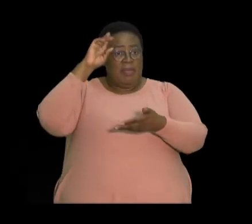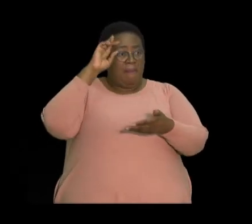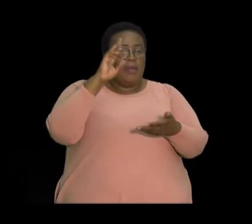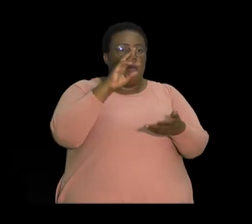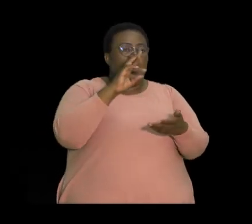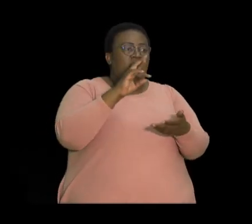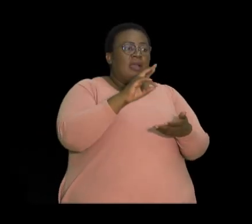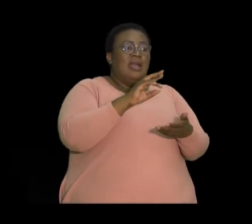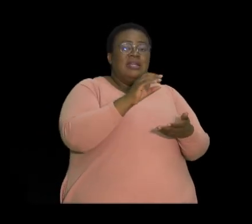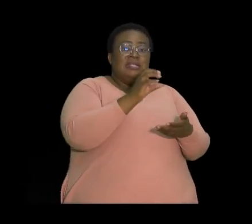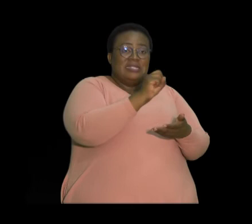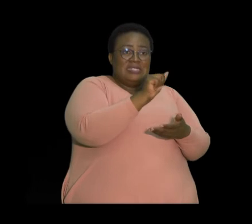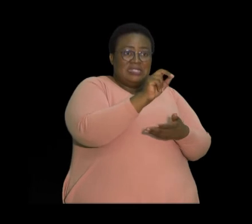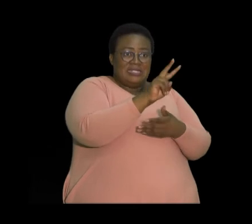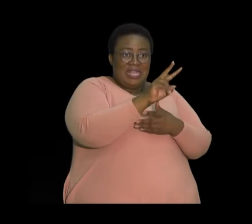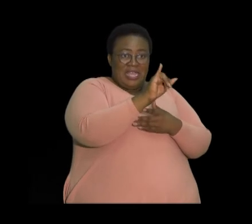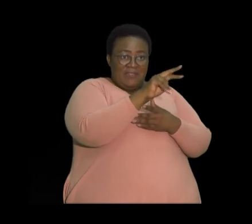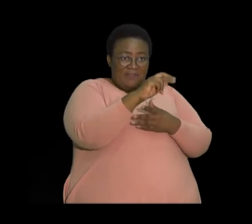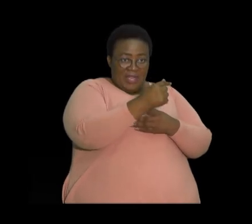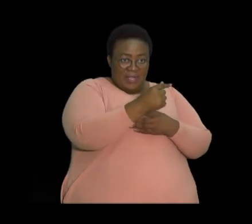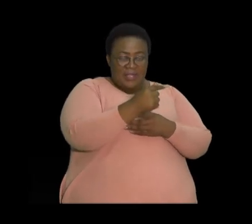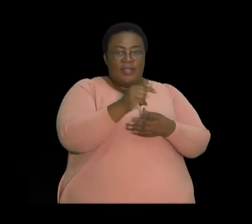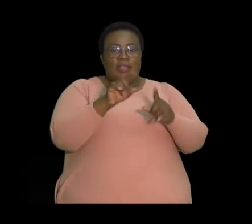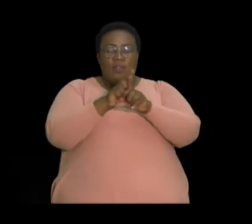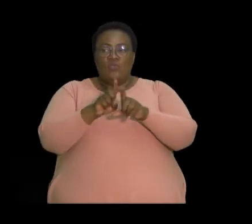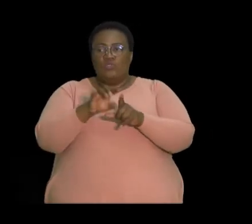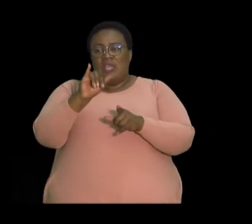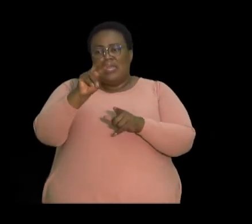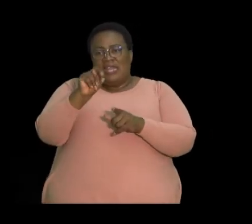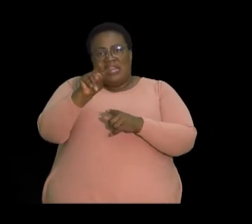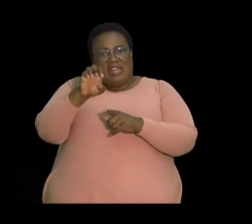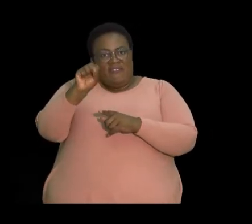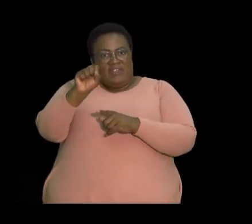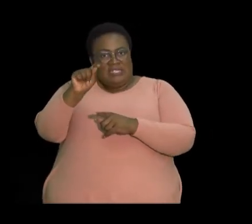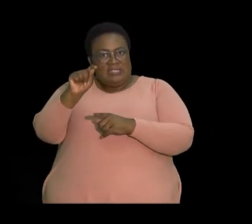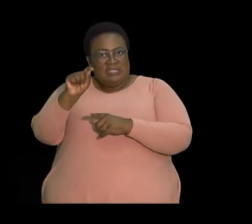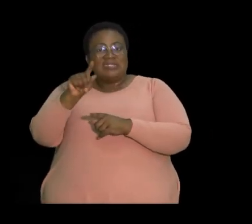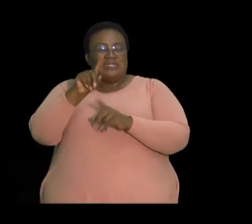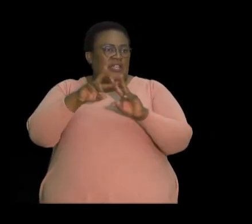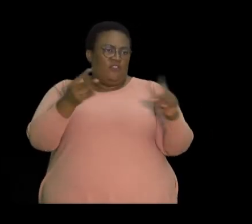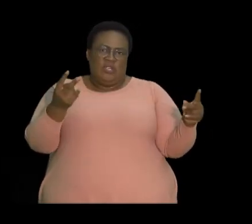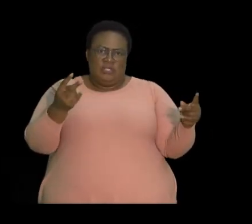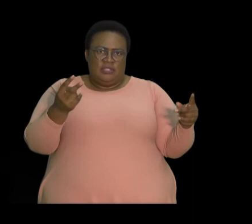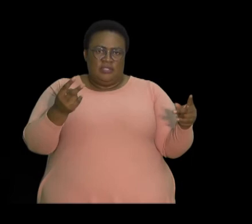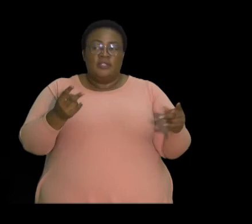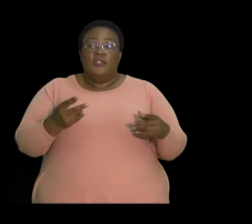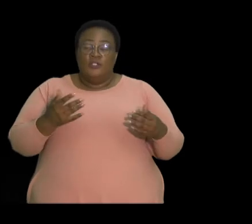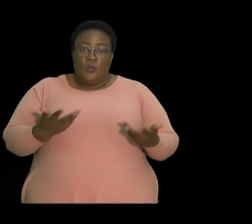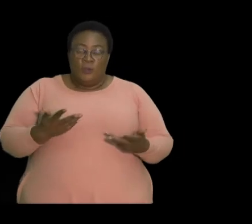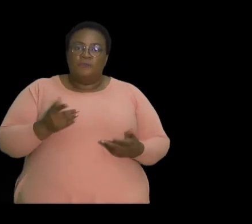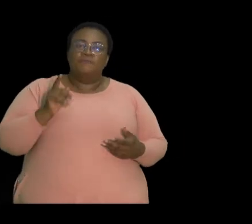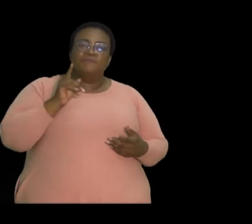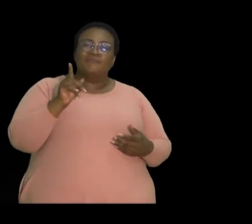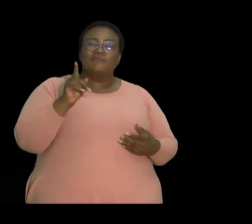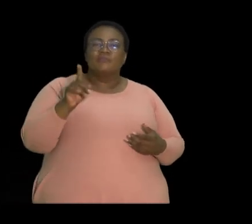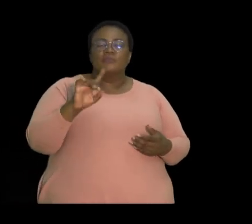saving and investing. And then this, we just said now, it links to compound growth,